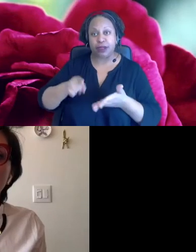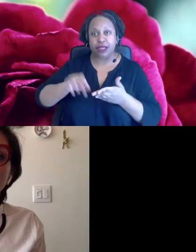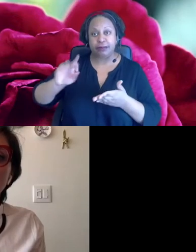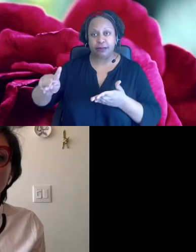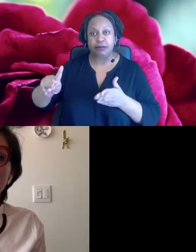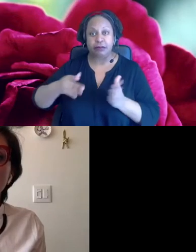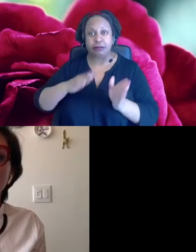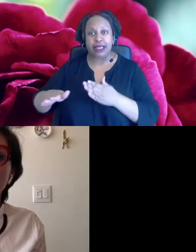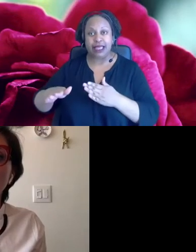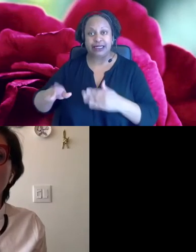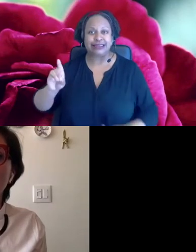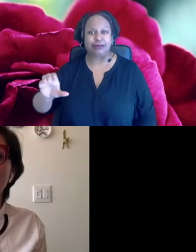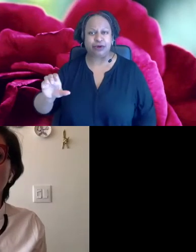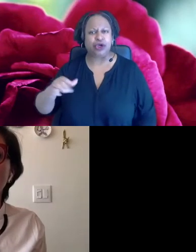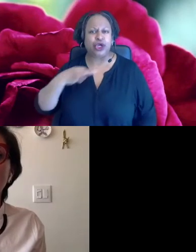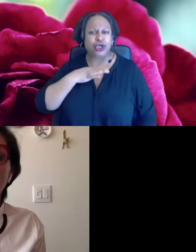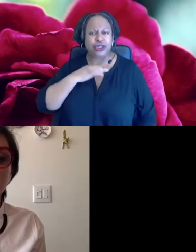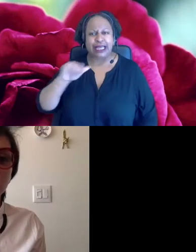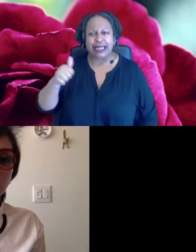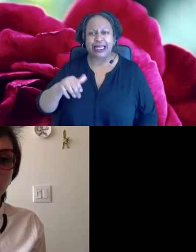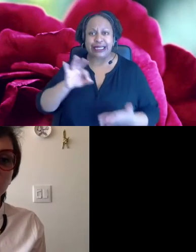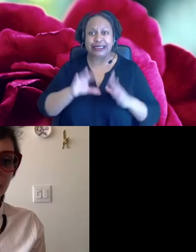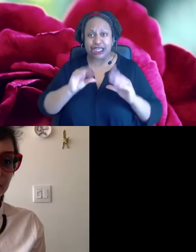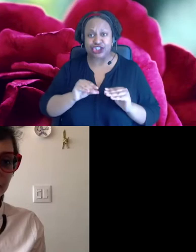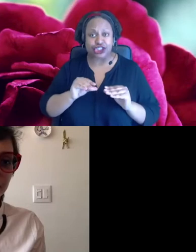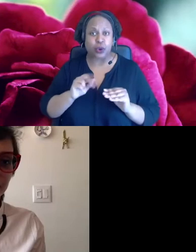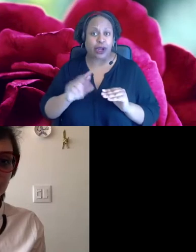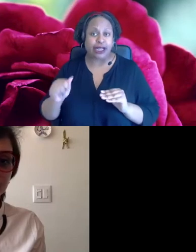there any deductions or things I should know to assist me?